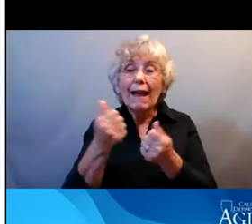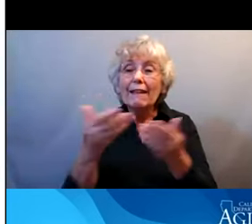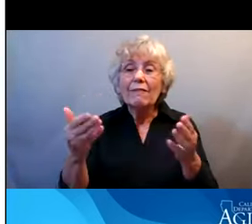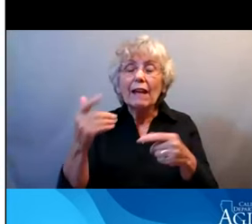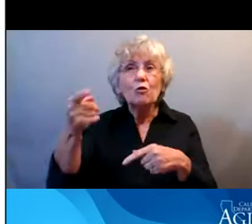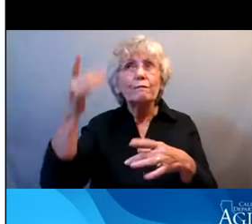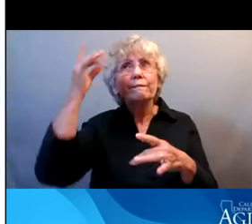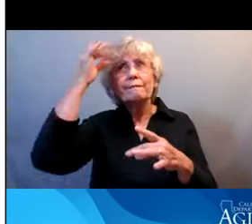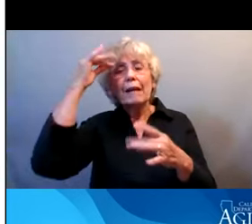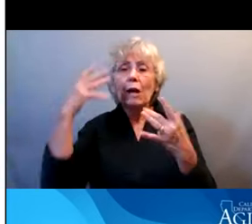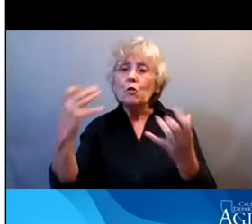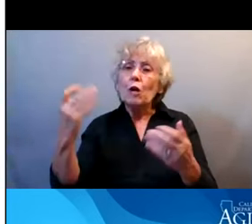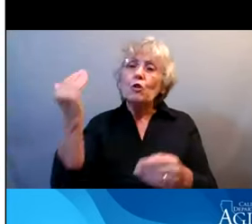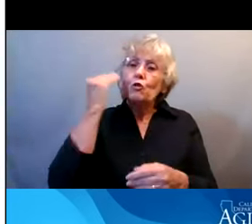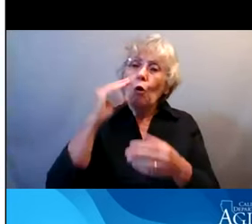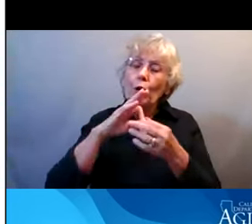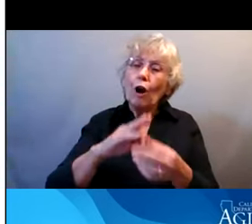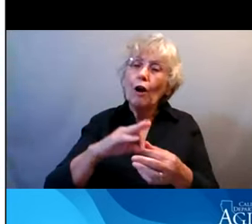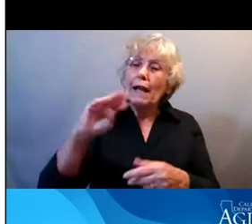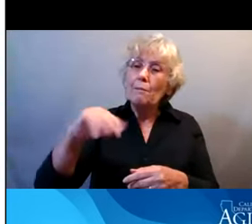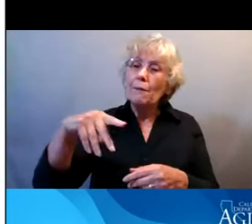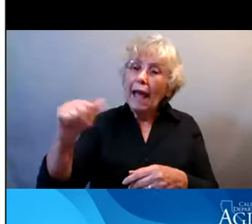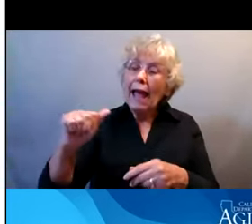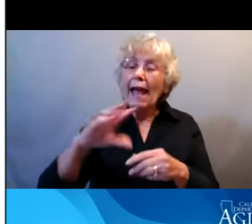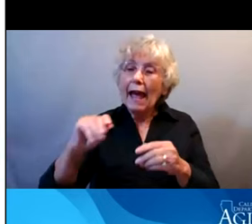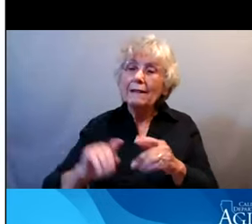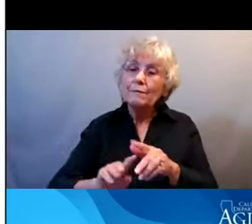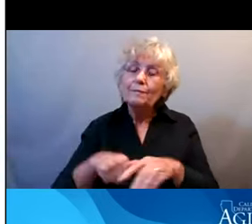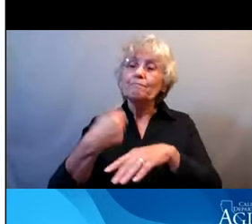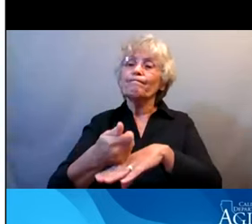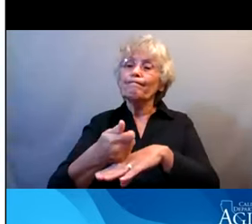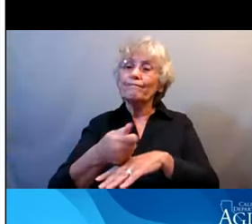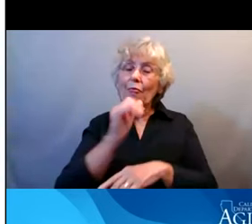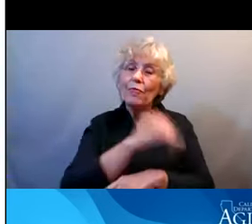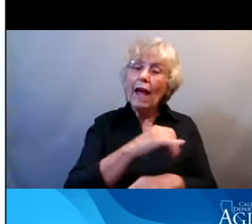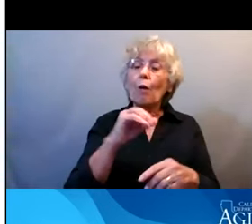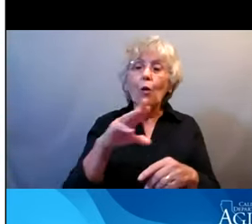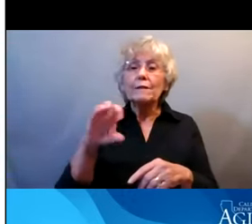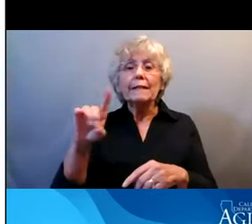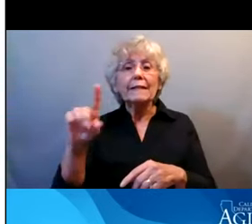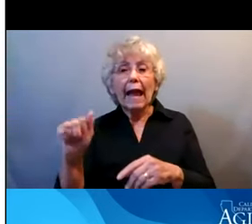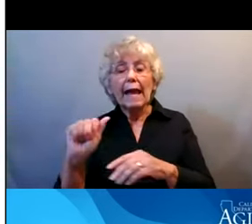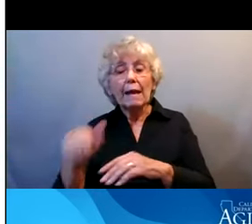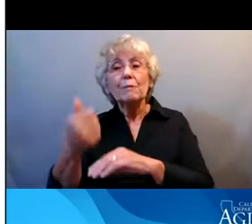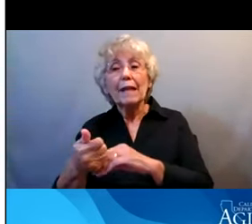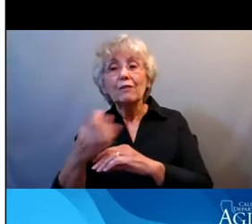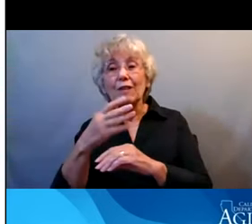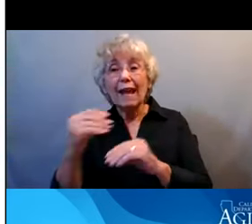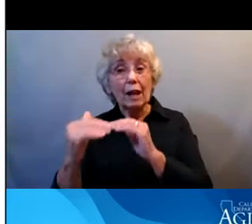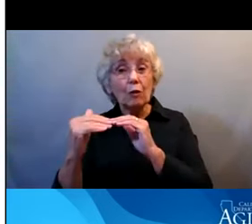mind you wanna know about with master plan implementation or CDA implementation and equity?